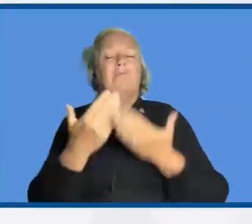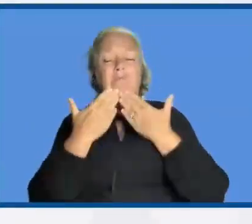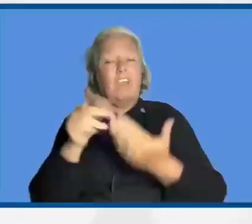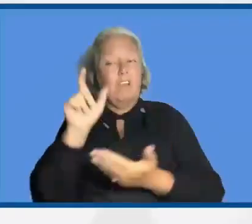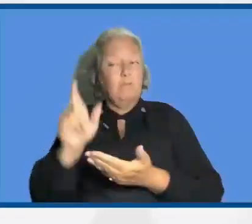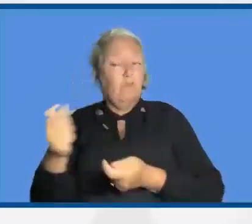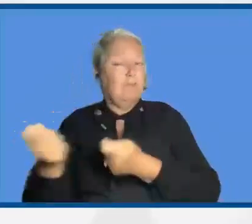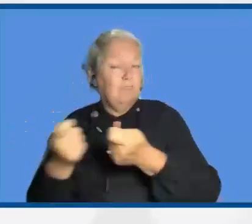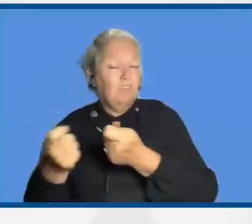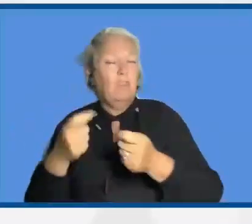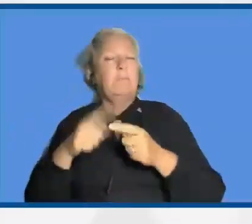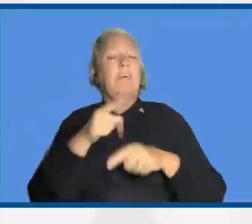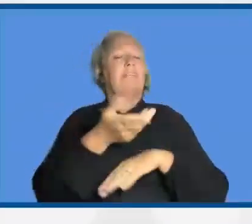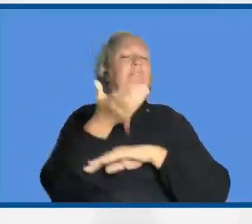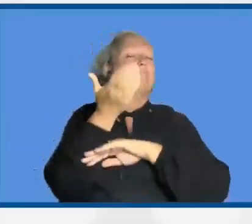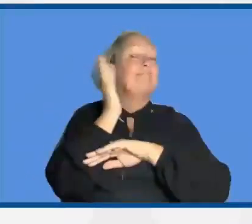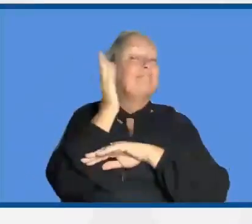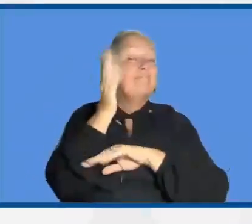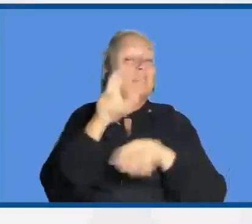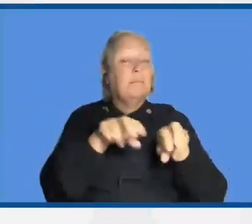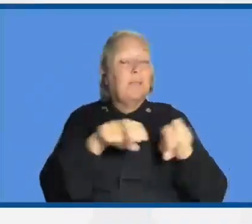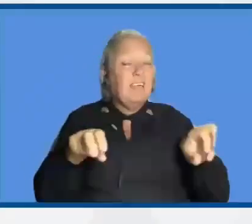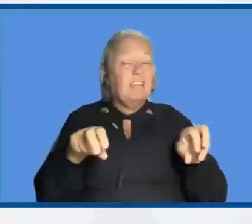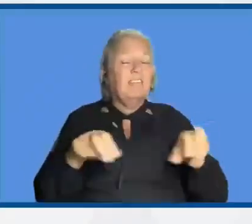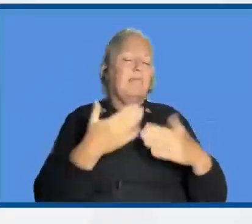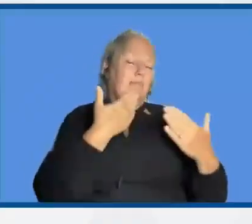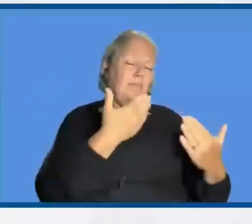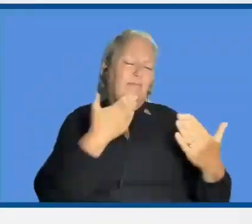all speakers for their own presentations.